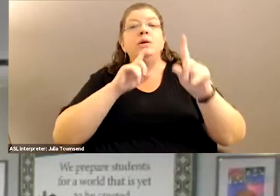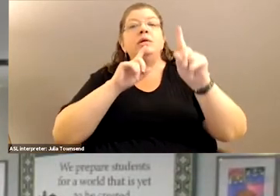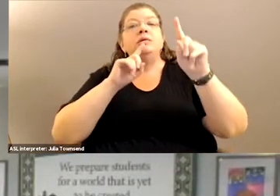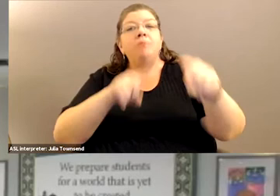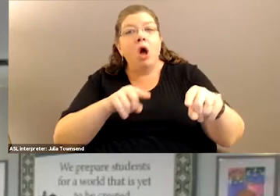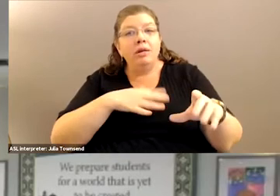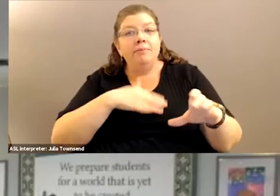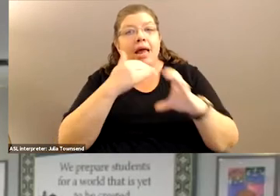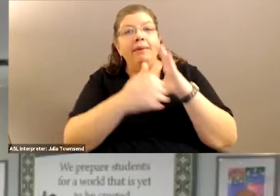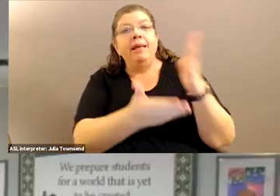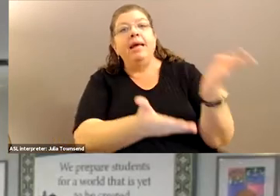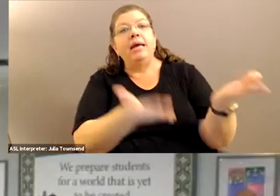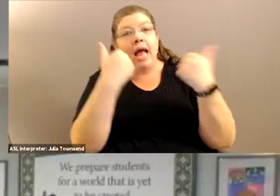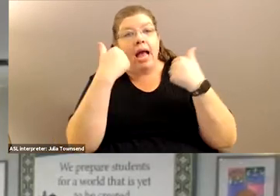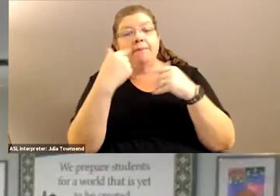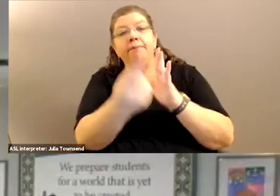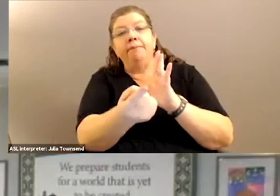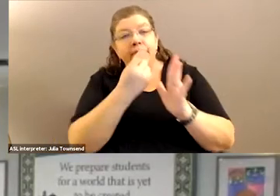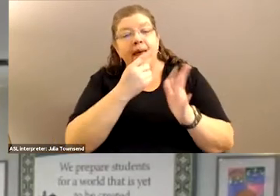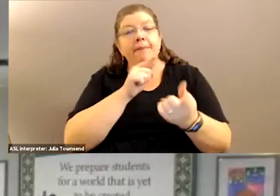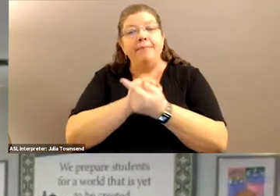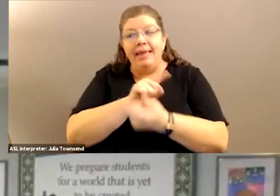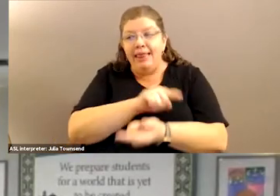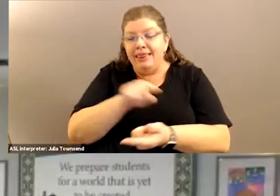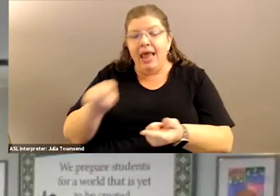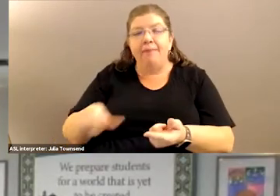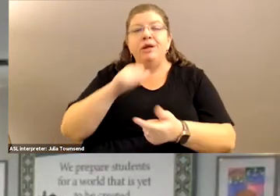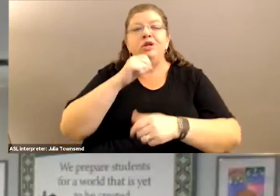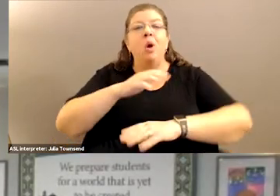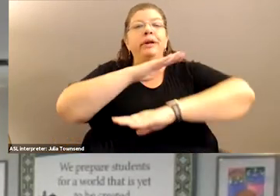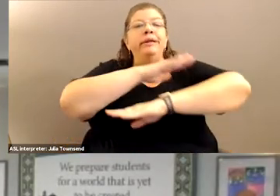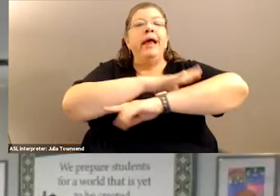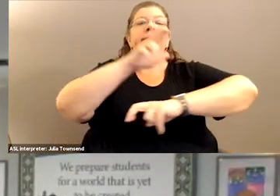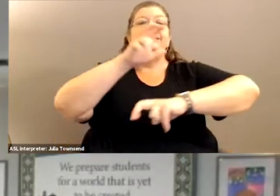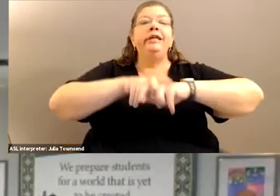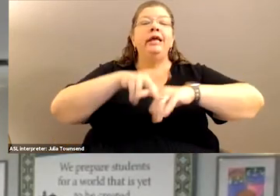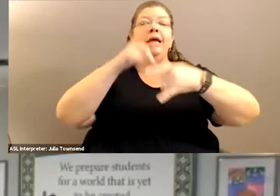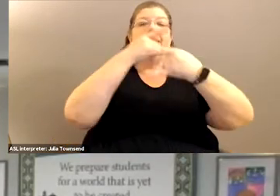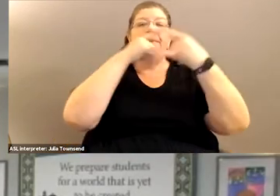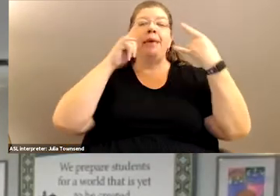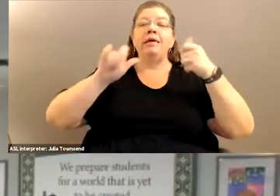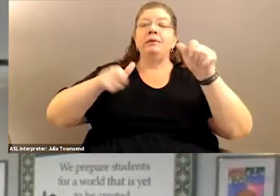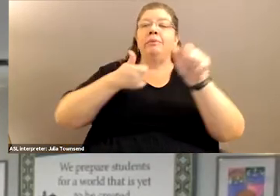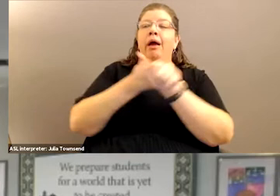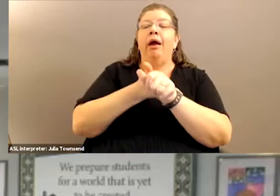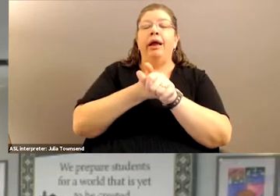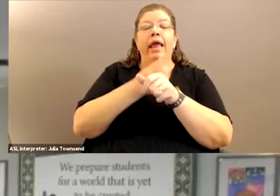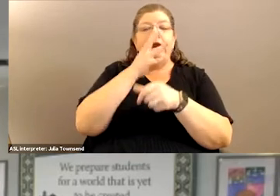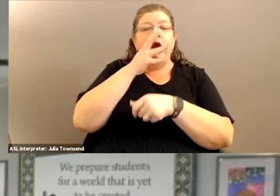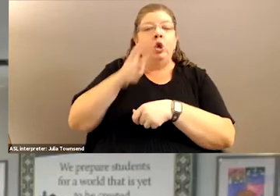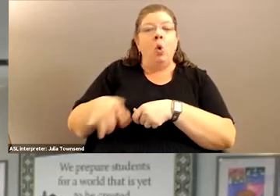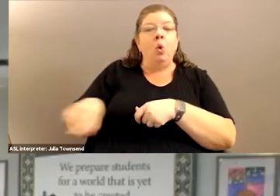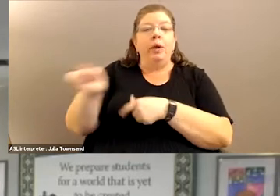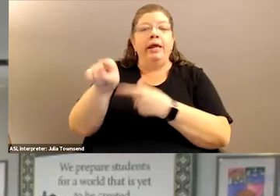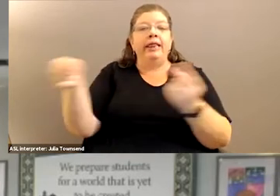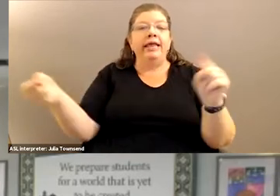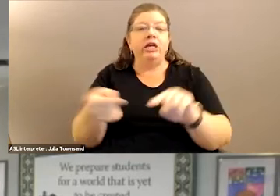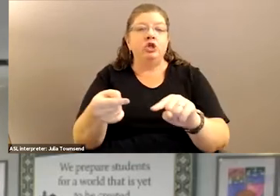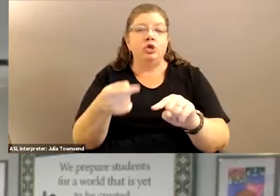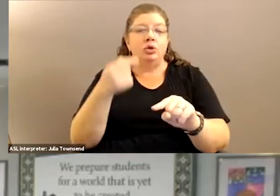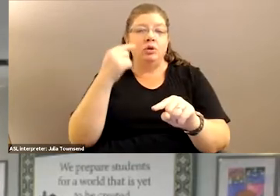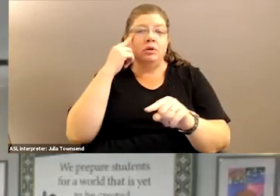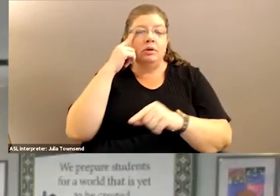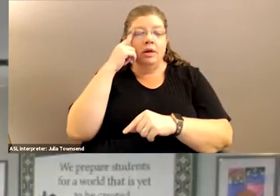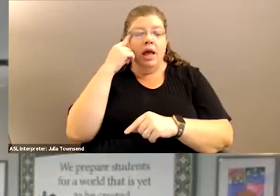and come and meet them instead of sitting behind those desks behind those masks and ignoring those that have been injured i